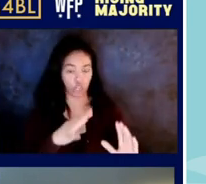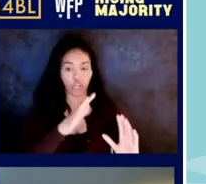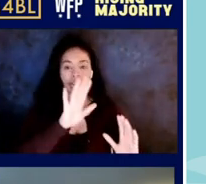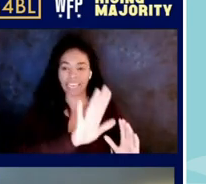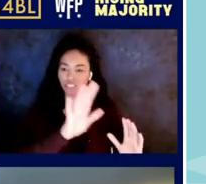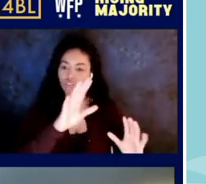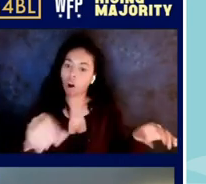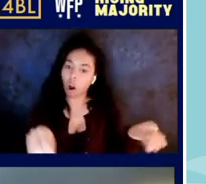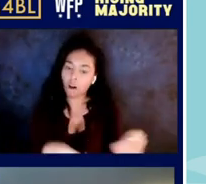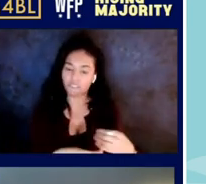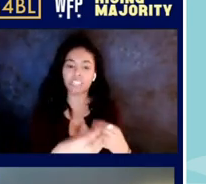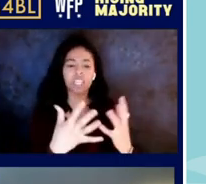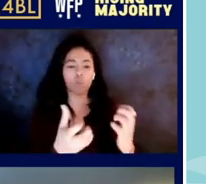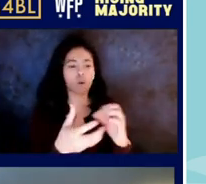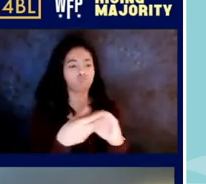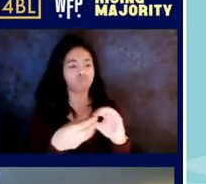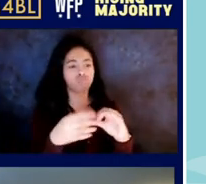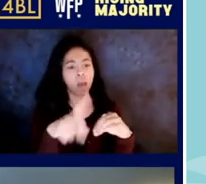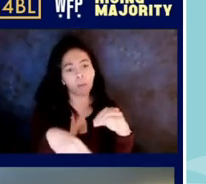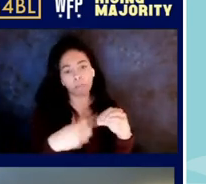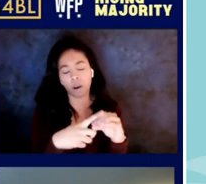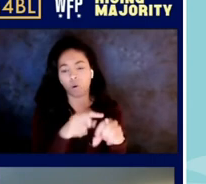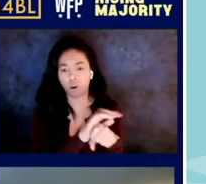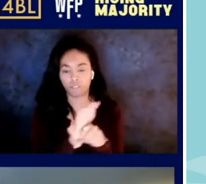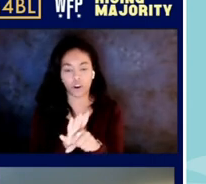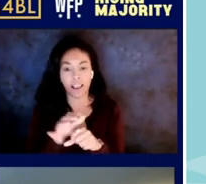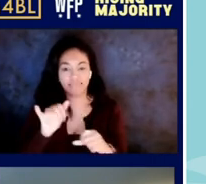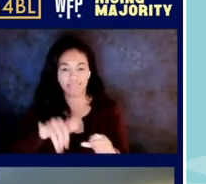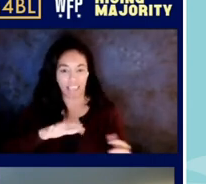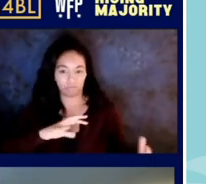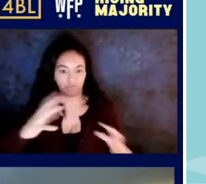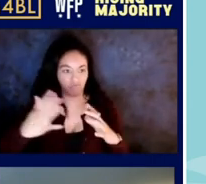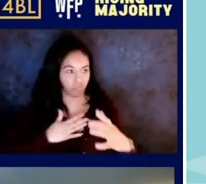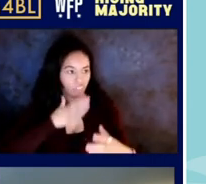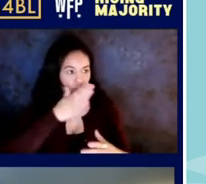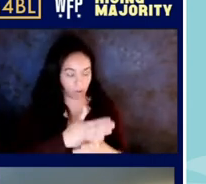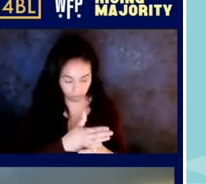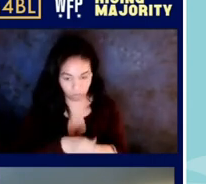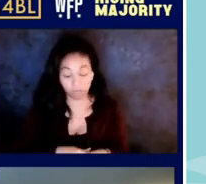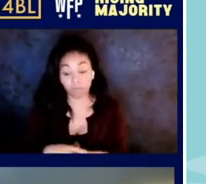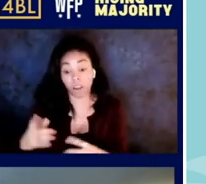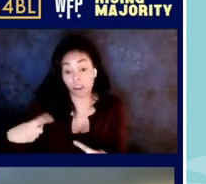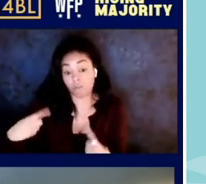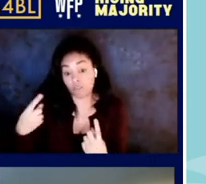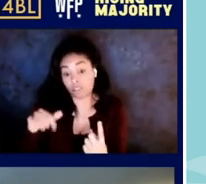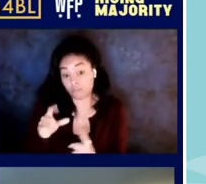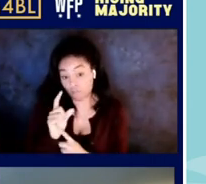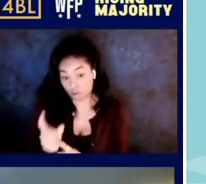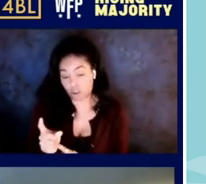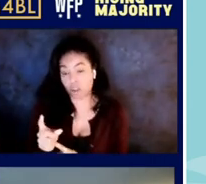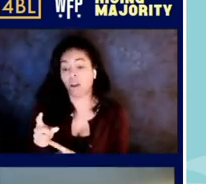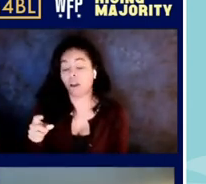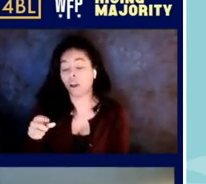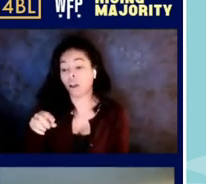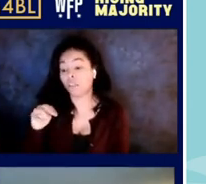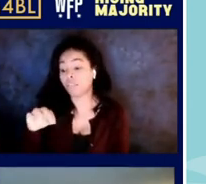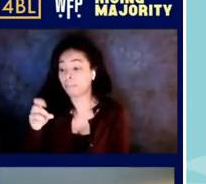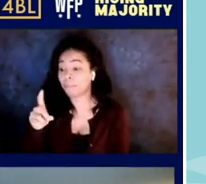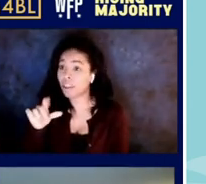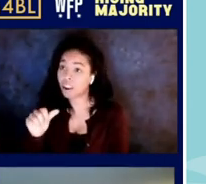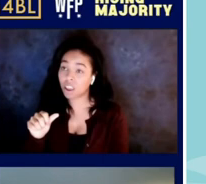office wanted to portray, right? Up until that moment, the media had been very,